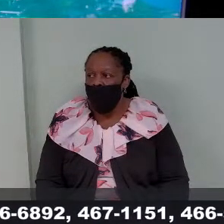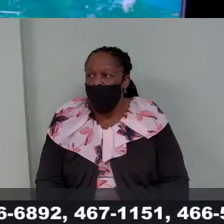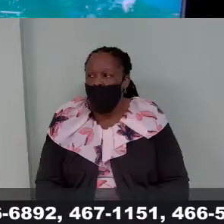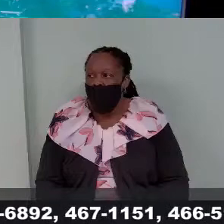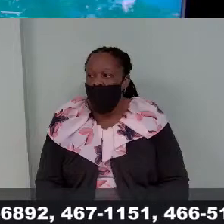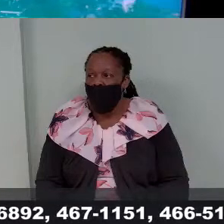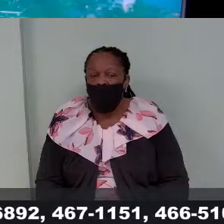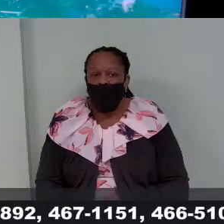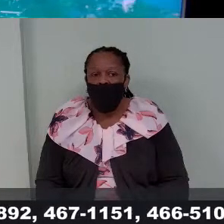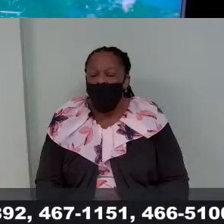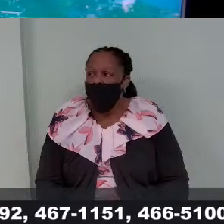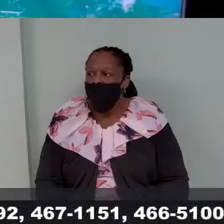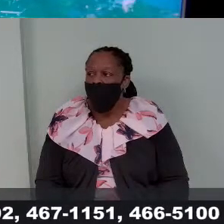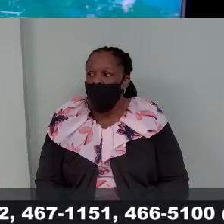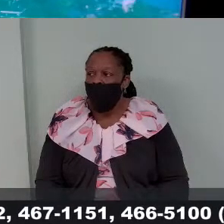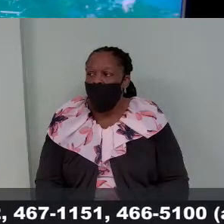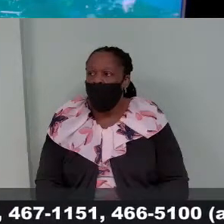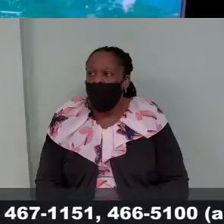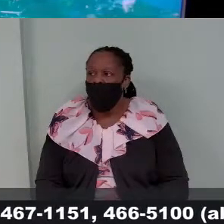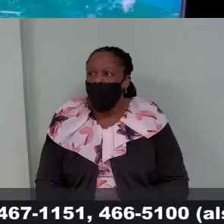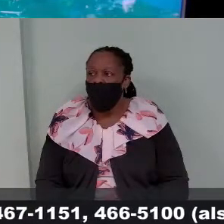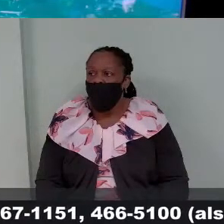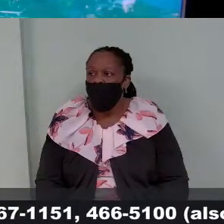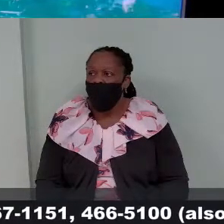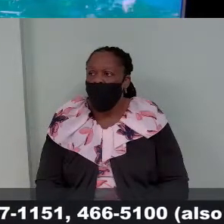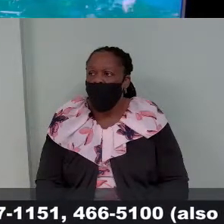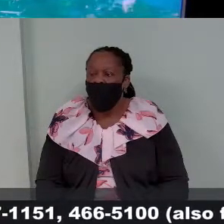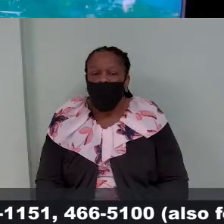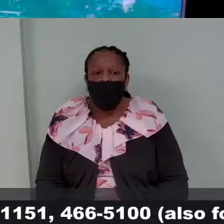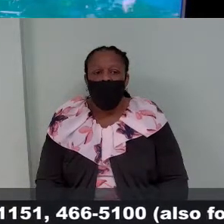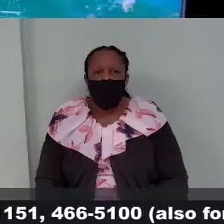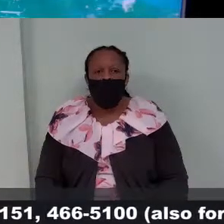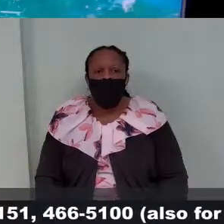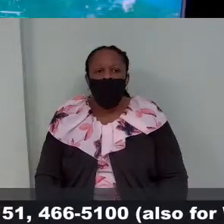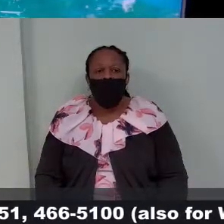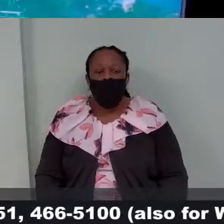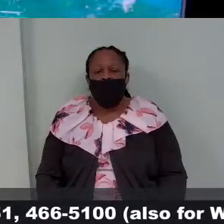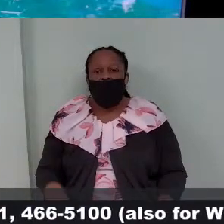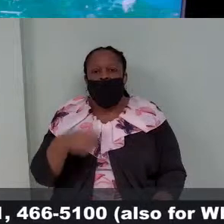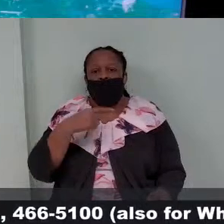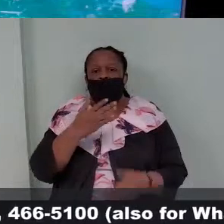smartphone. Now, this is persons who are few and far between, but anyway, it's still a question.